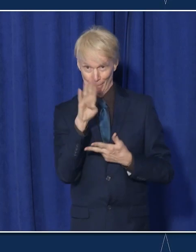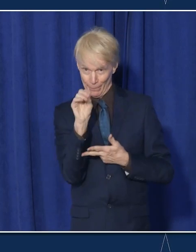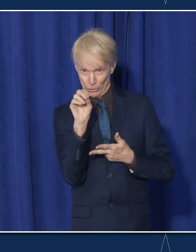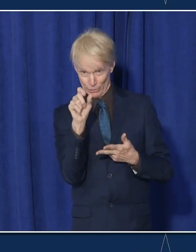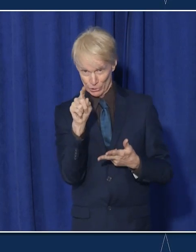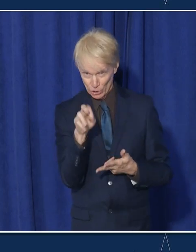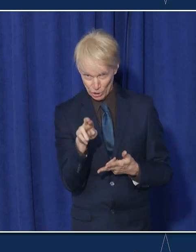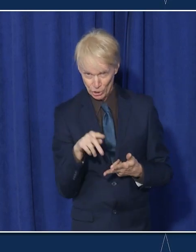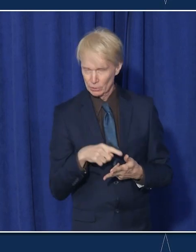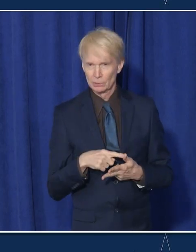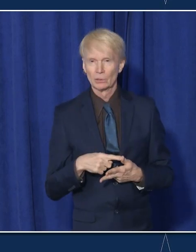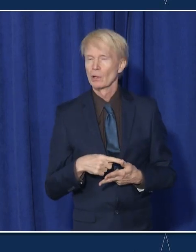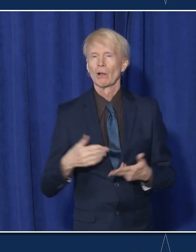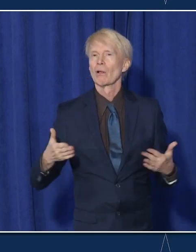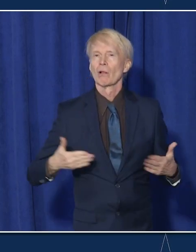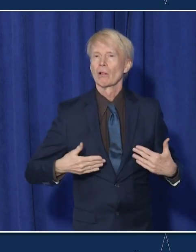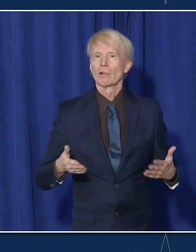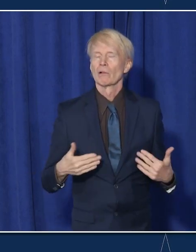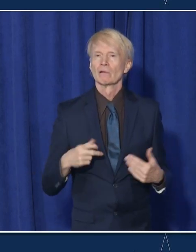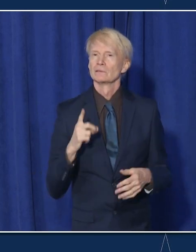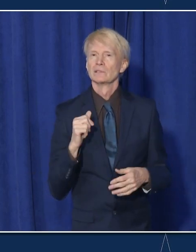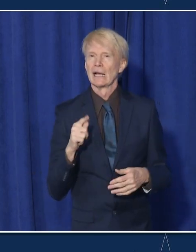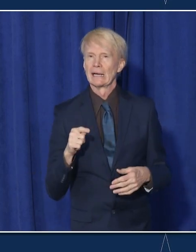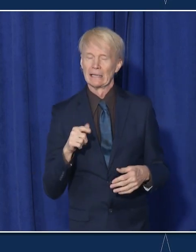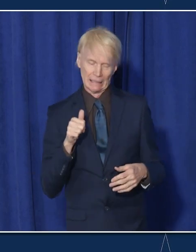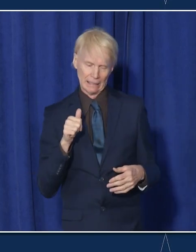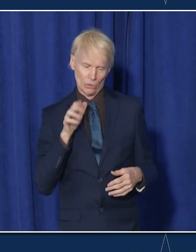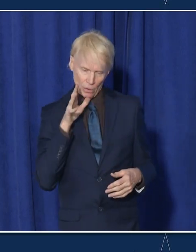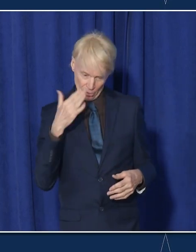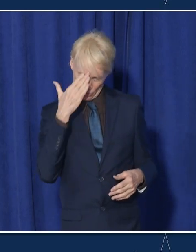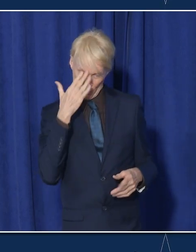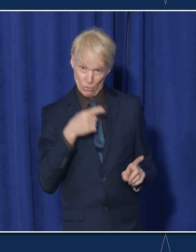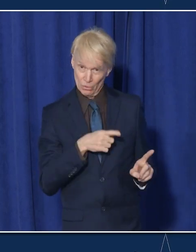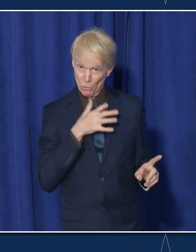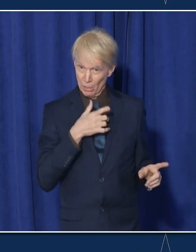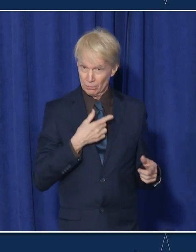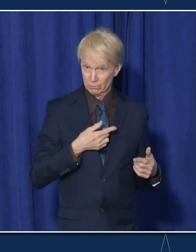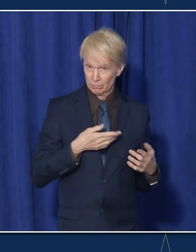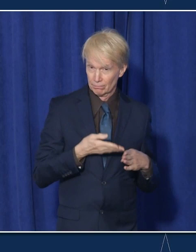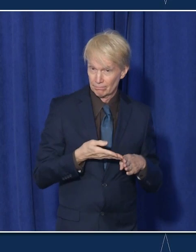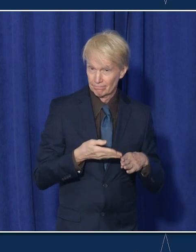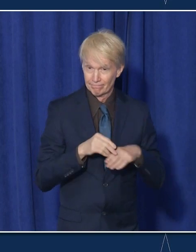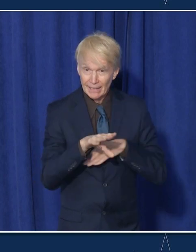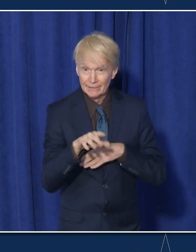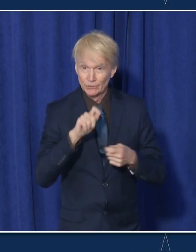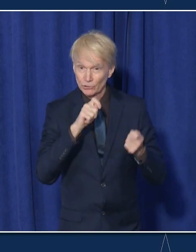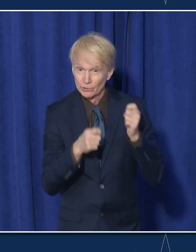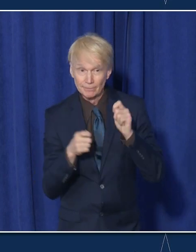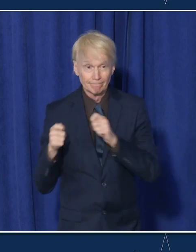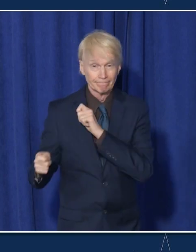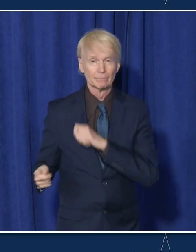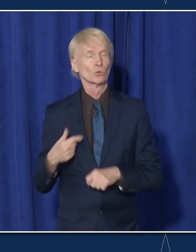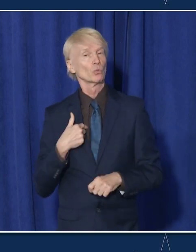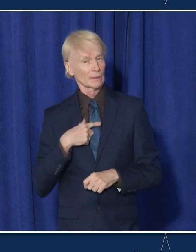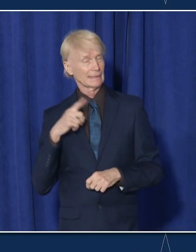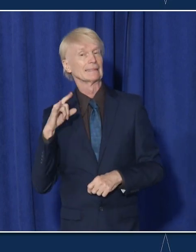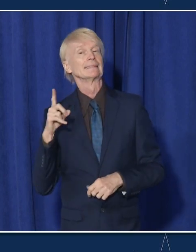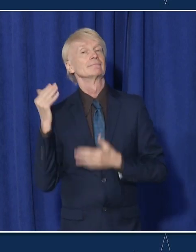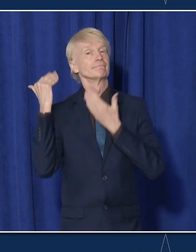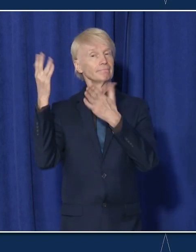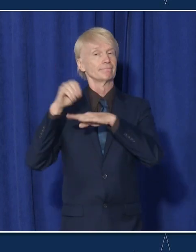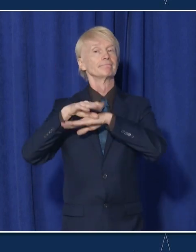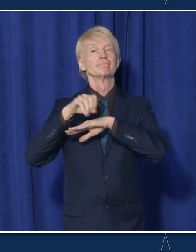wasn't as much data that it was clearly going to have a significant impact. And so we recommended it, we promoted